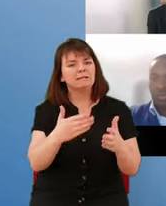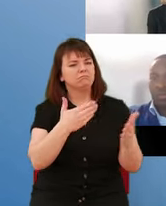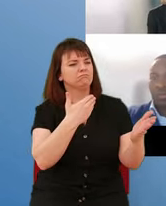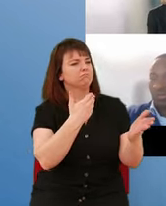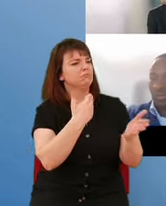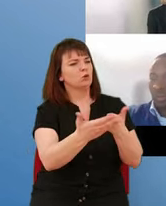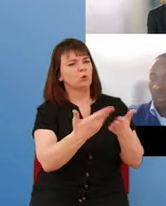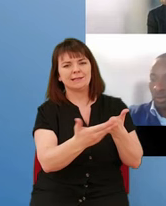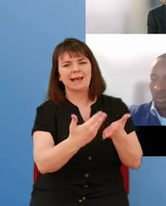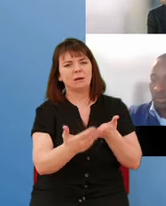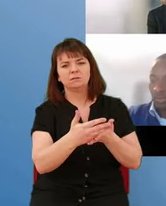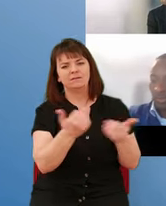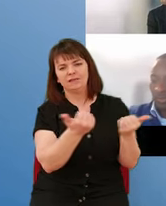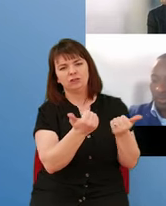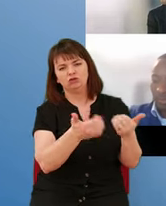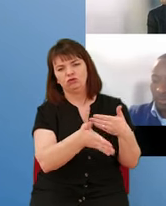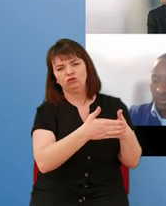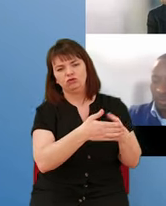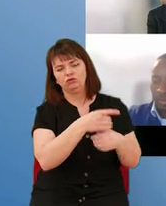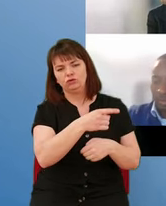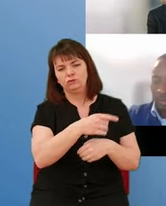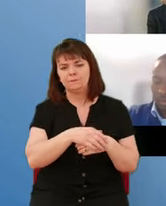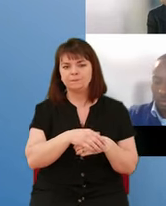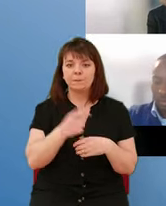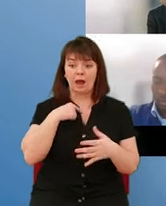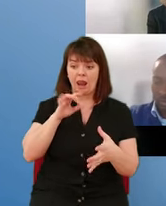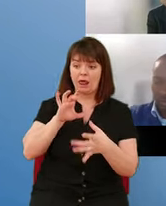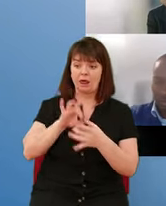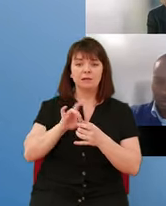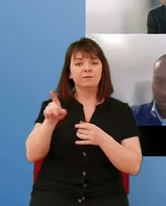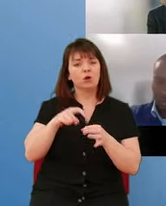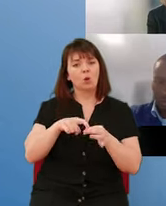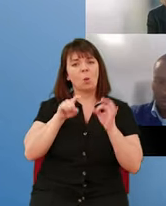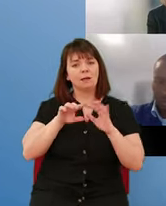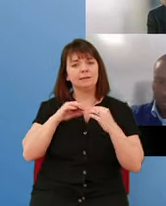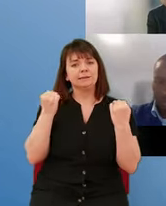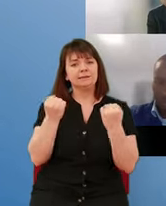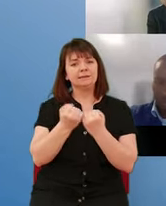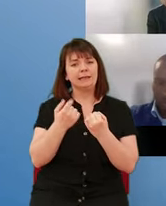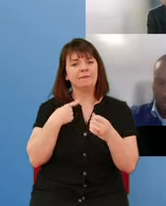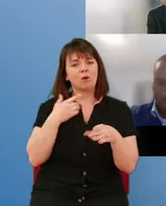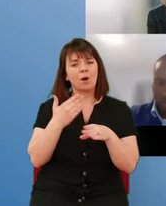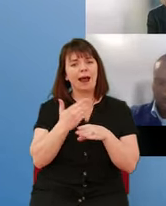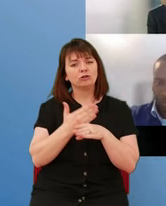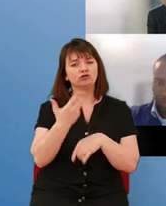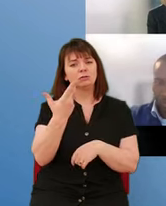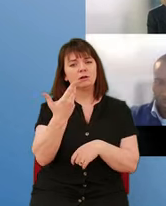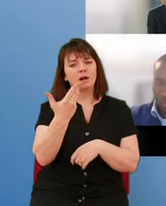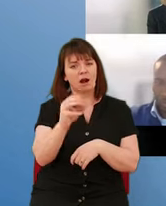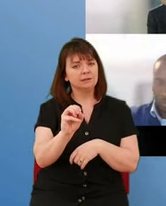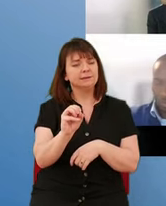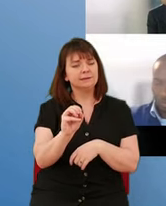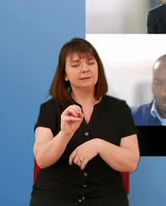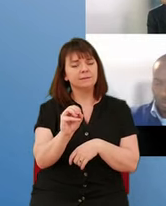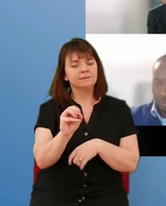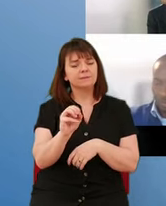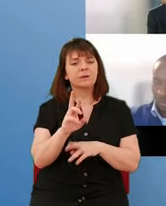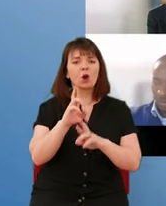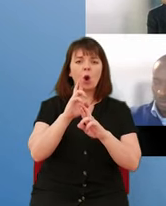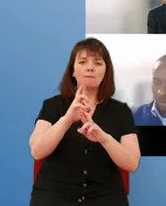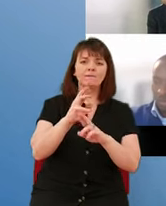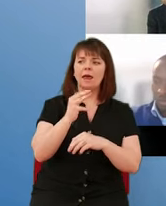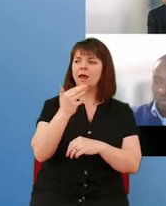on Action 90, and hopefully on 91 you'll see in the pack that it's been updated following